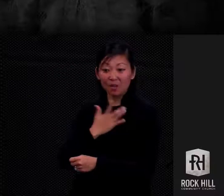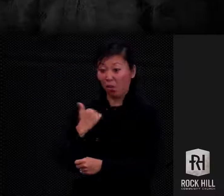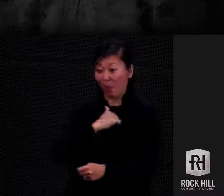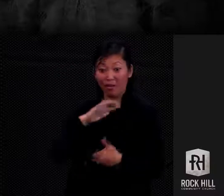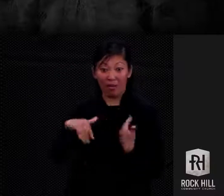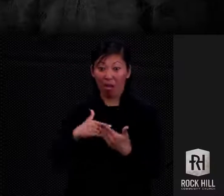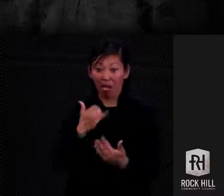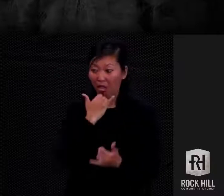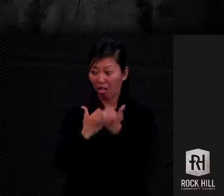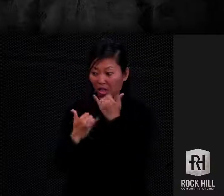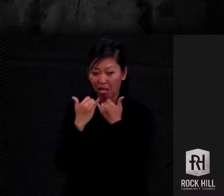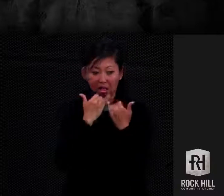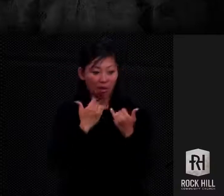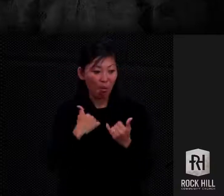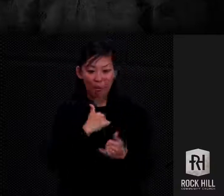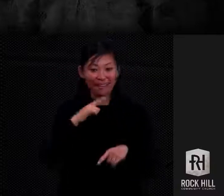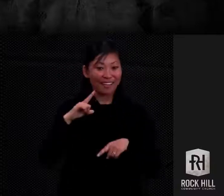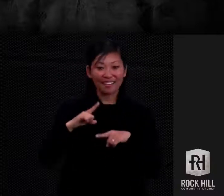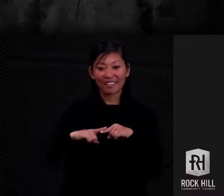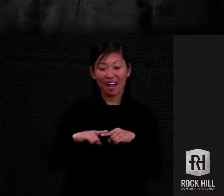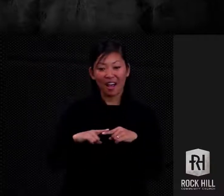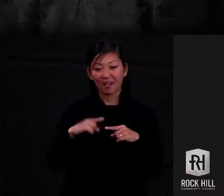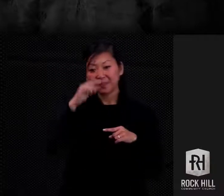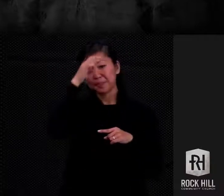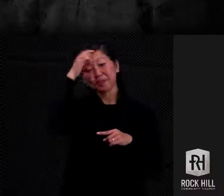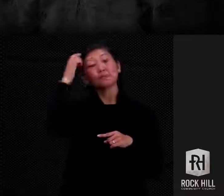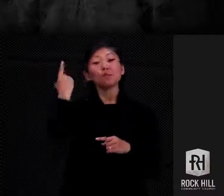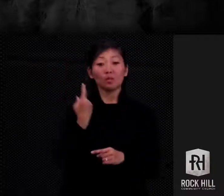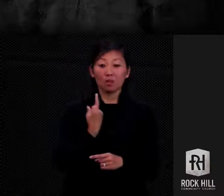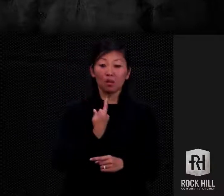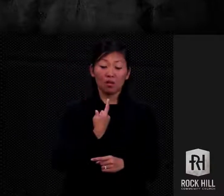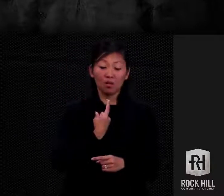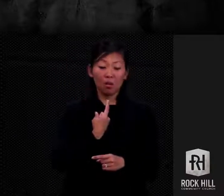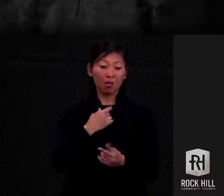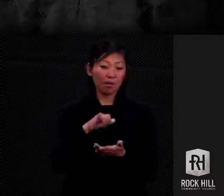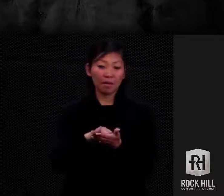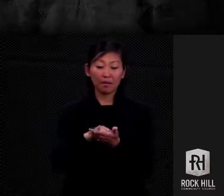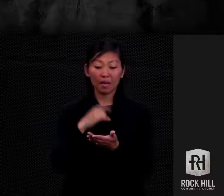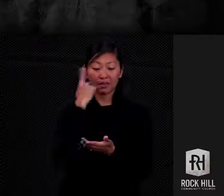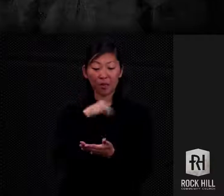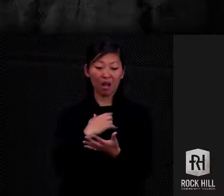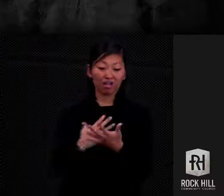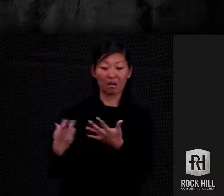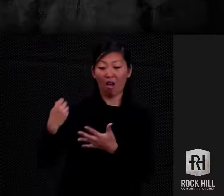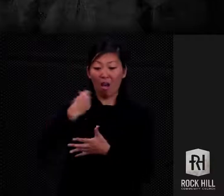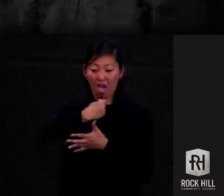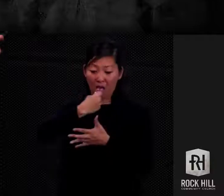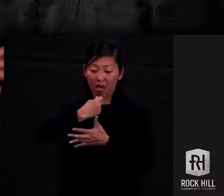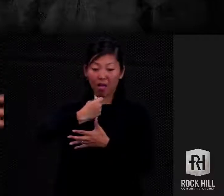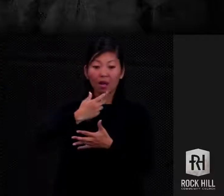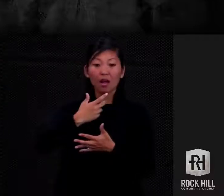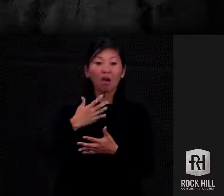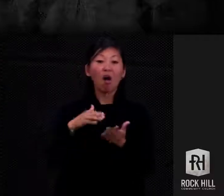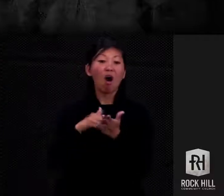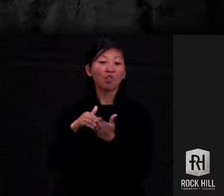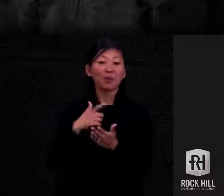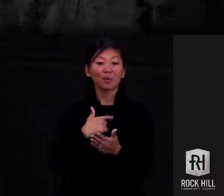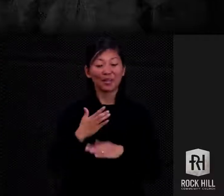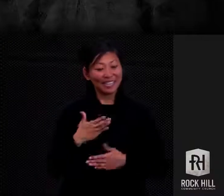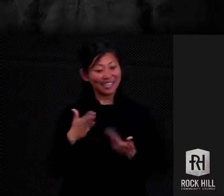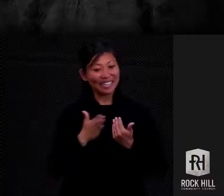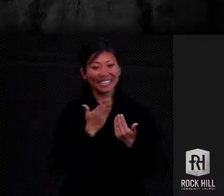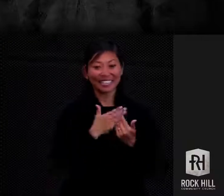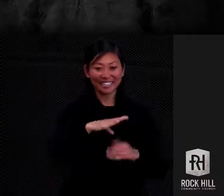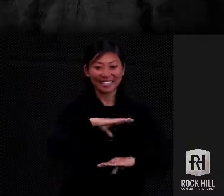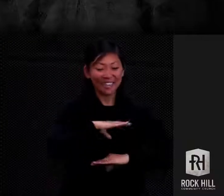screwed up, that none of us have been able to keep our desires in check. And it's not that we desire too much, it's that we are far too easily satisfied by things that